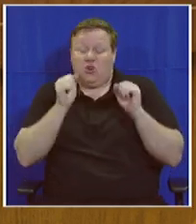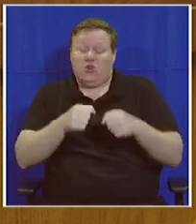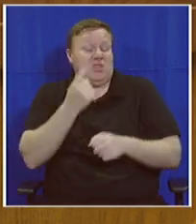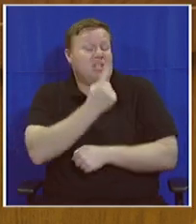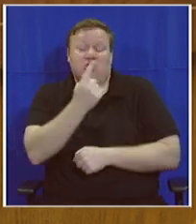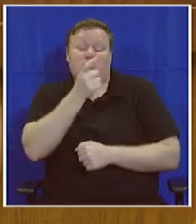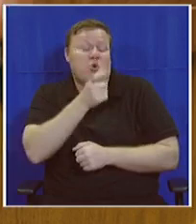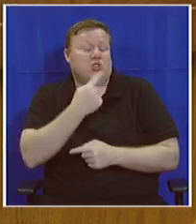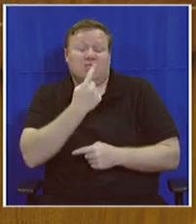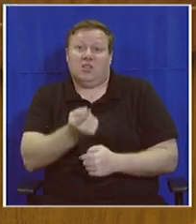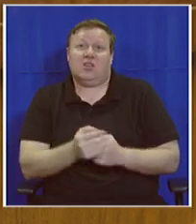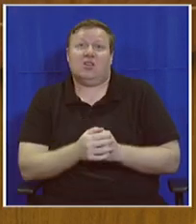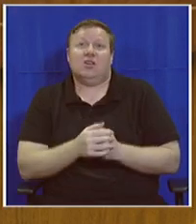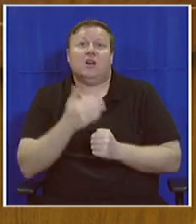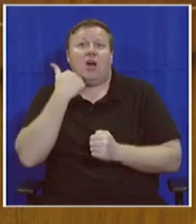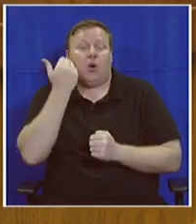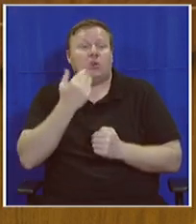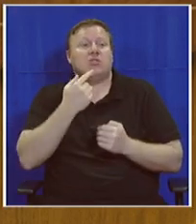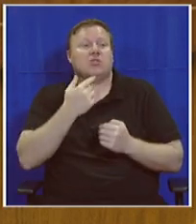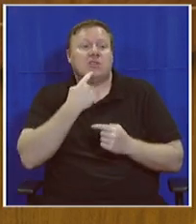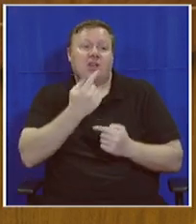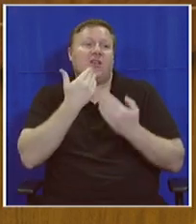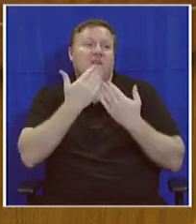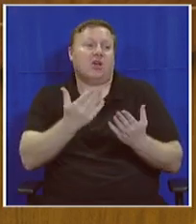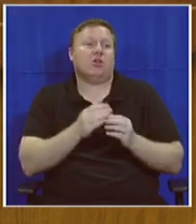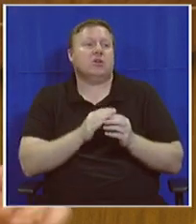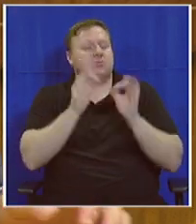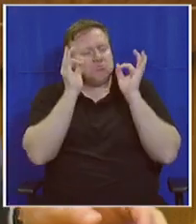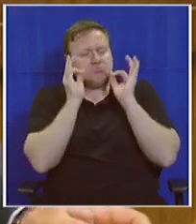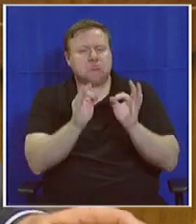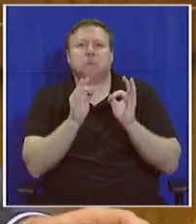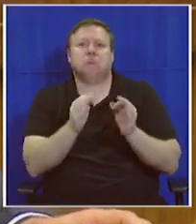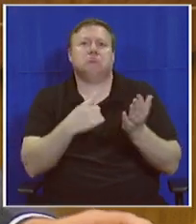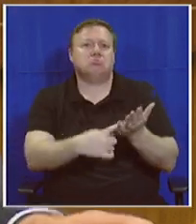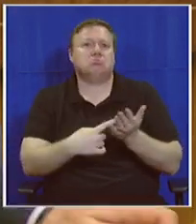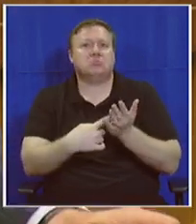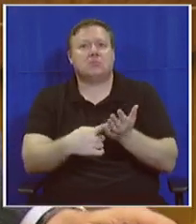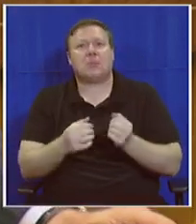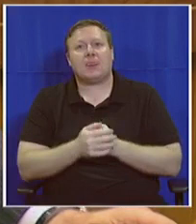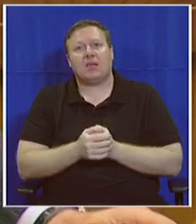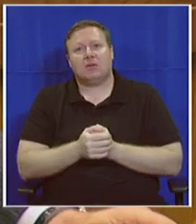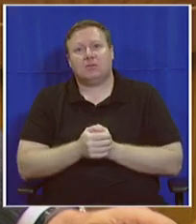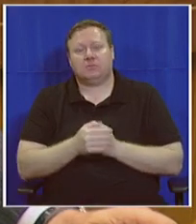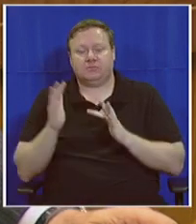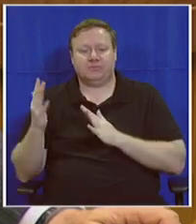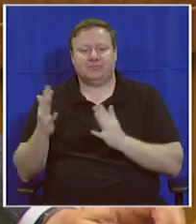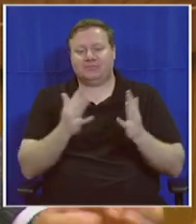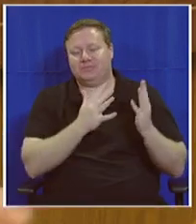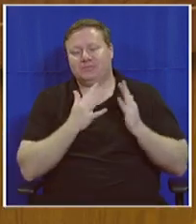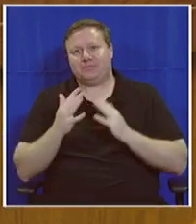said. I want to congratulate her on an excellent contribution. Honorable Chairperson,